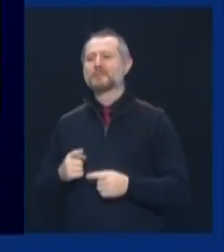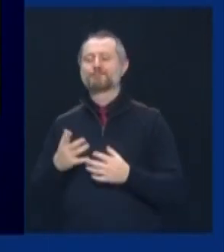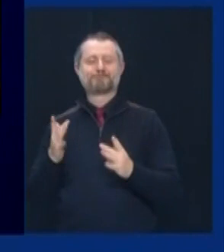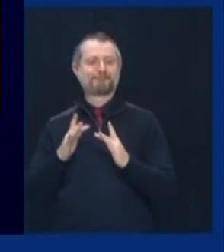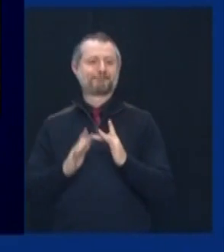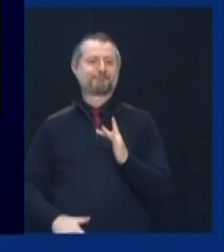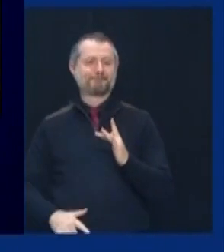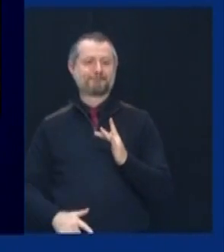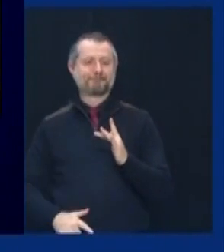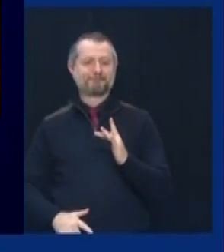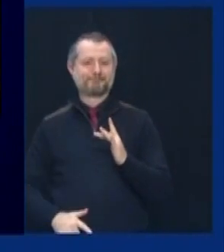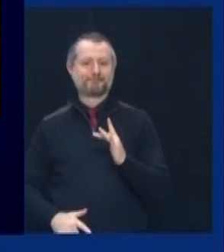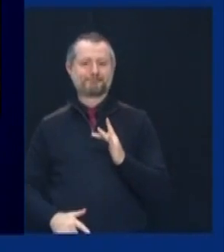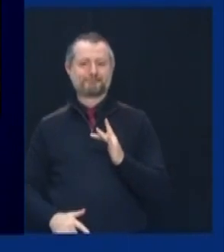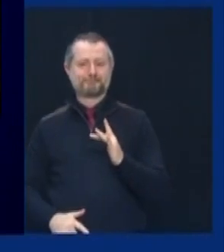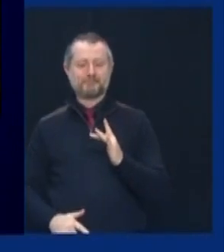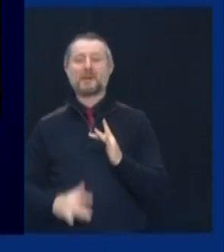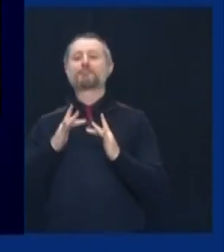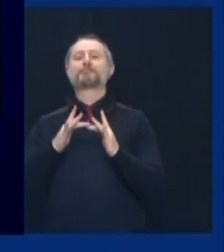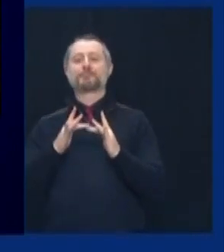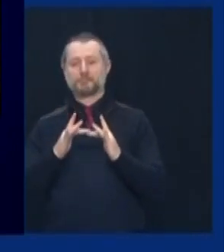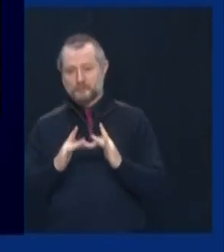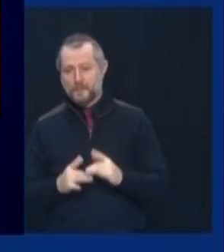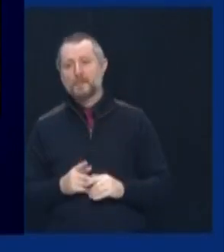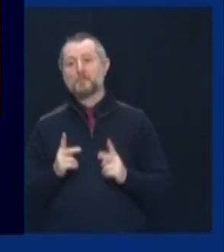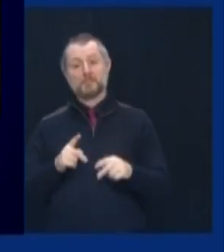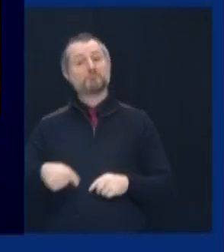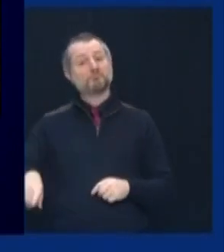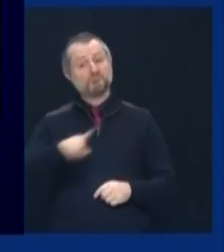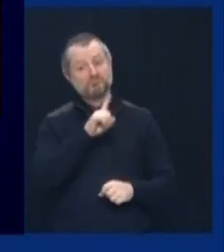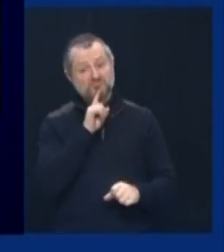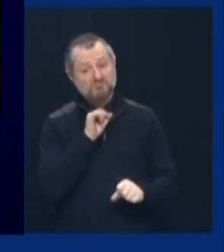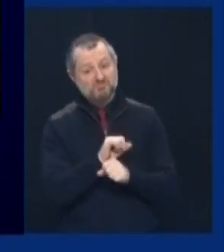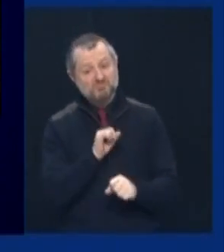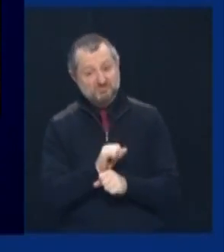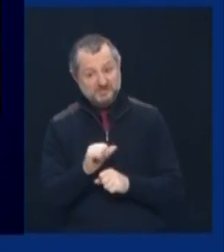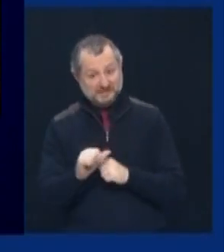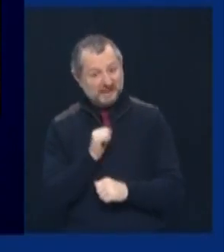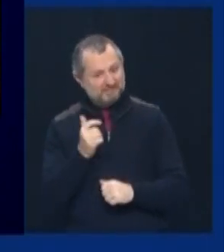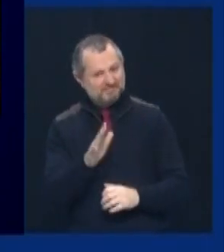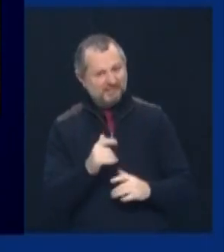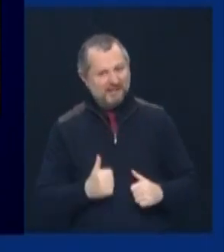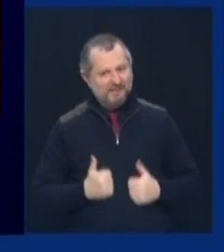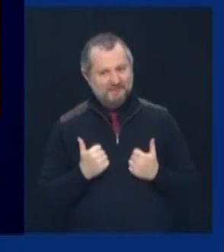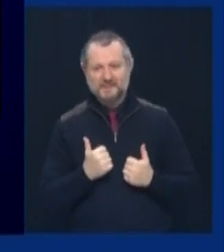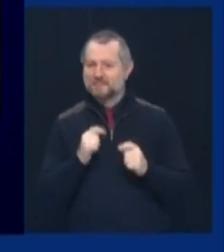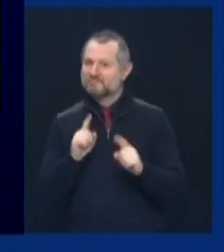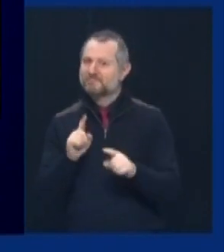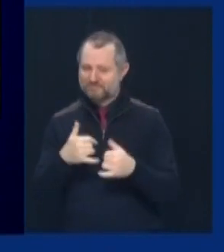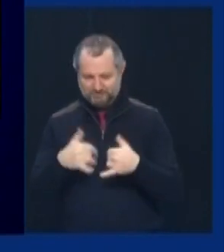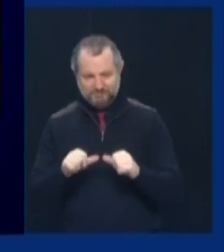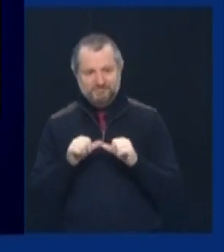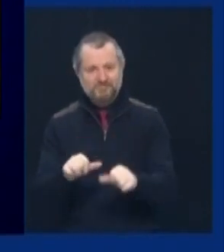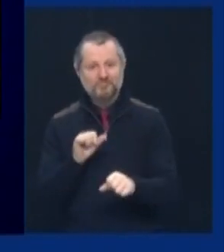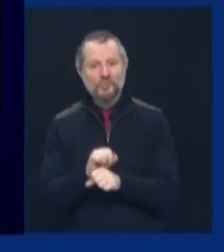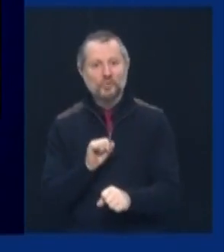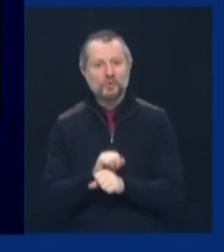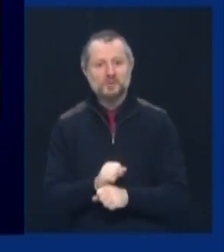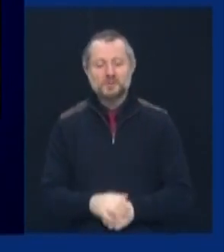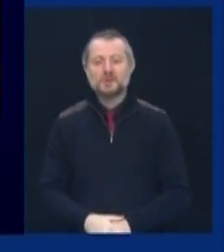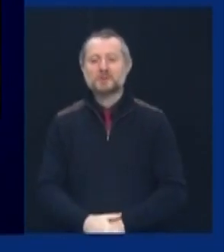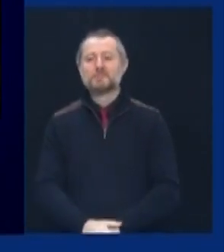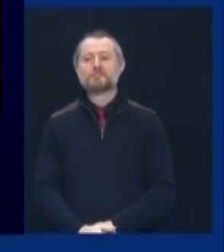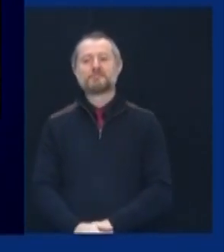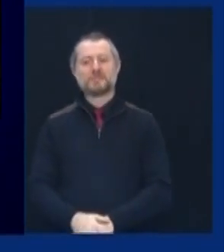folks who literally were endangering health, and some of them endangering their lives to